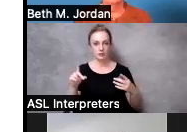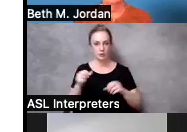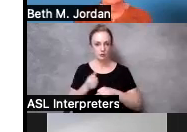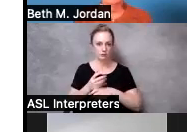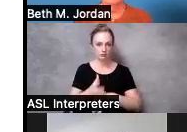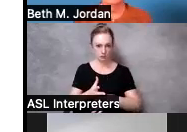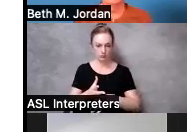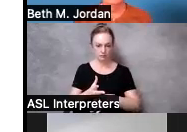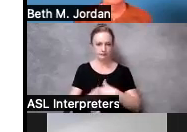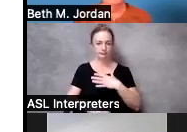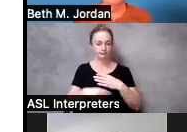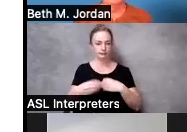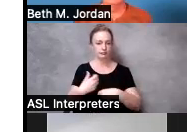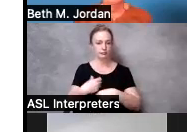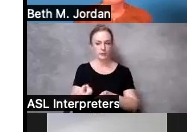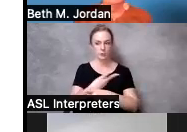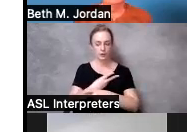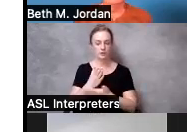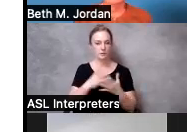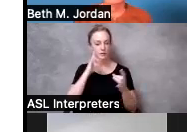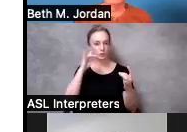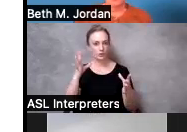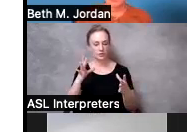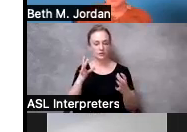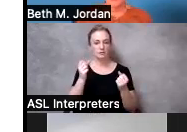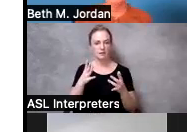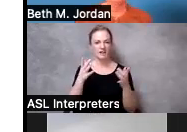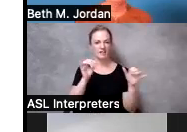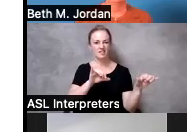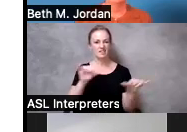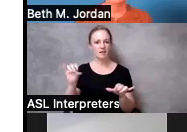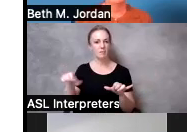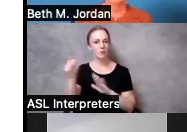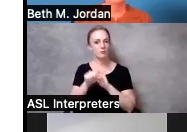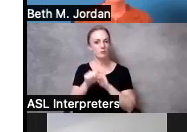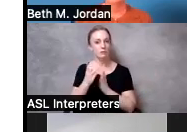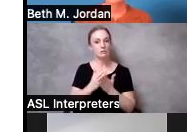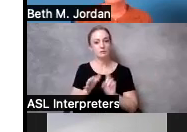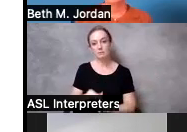children's behavioral health. Many of these factors are common across states, while some are unique to Kentucky.